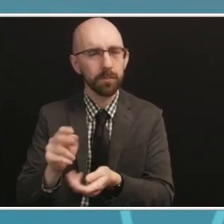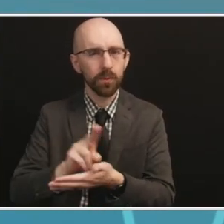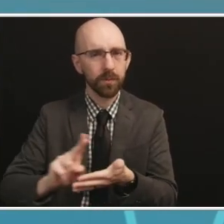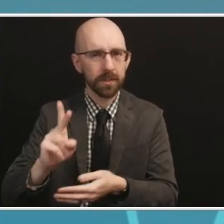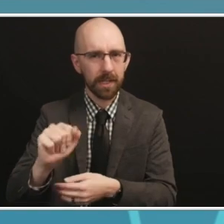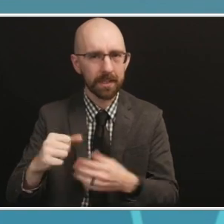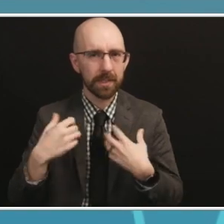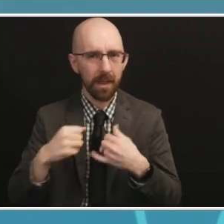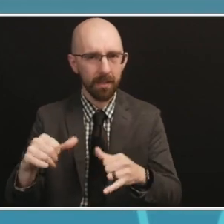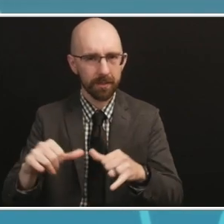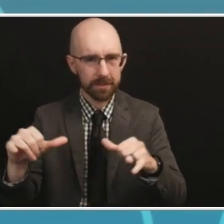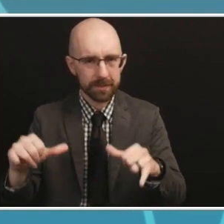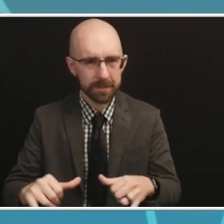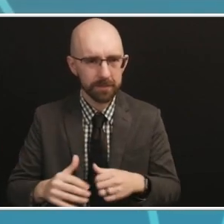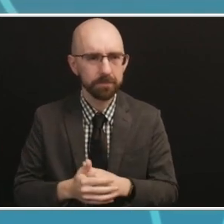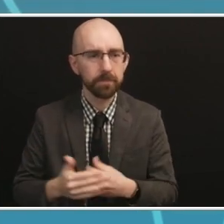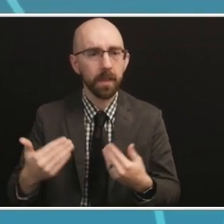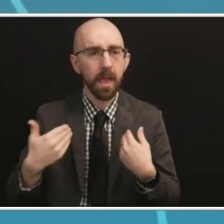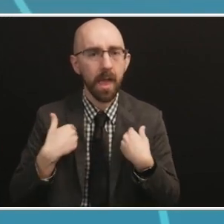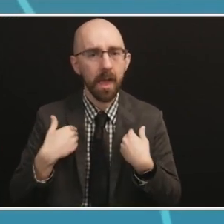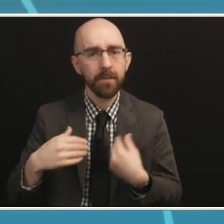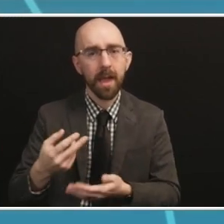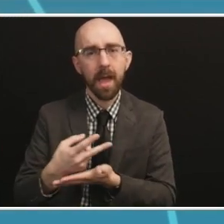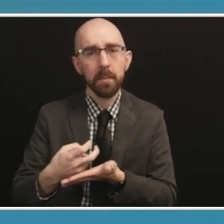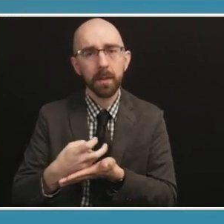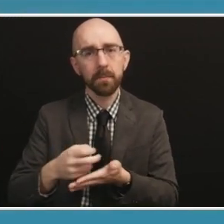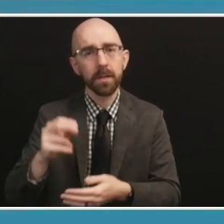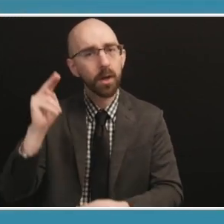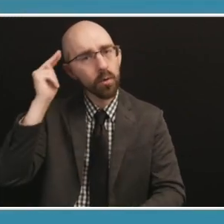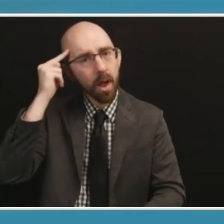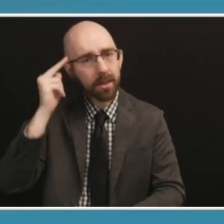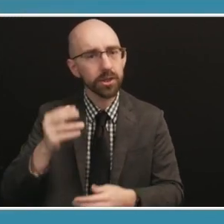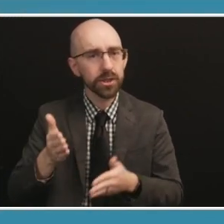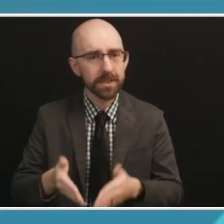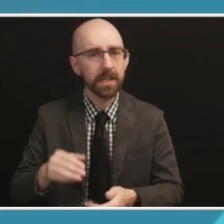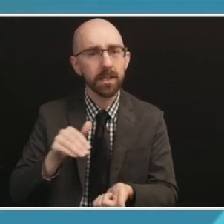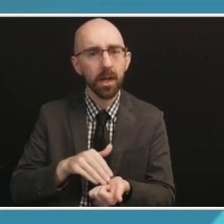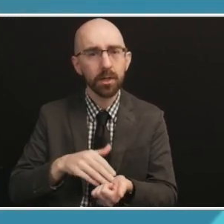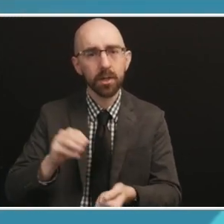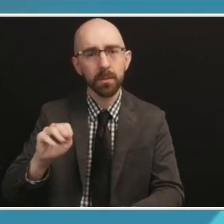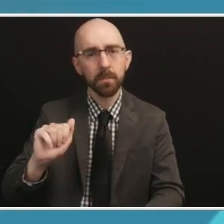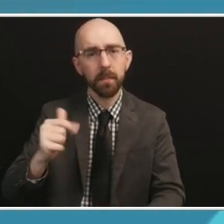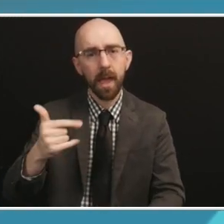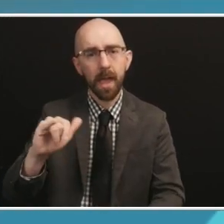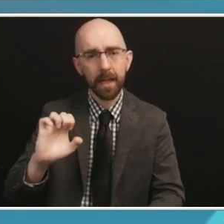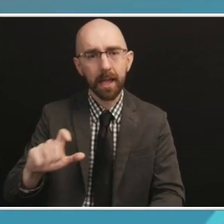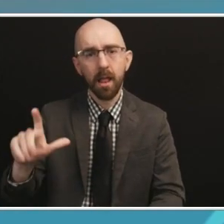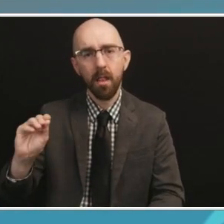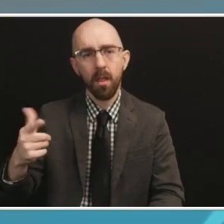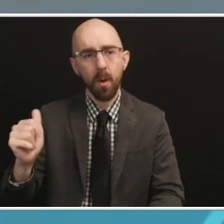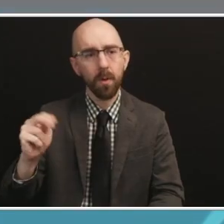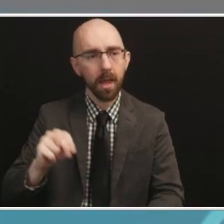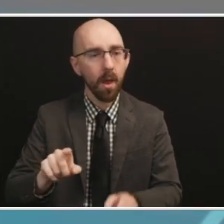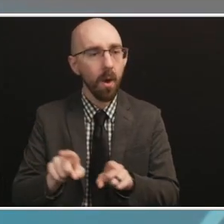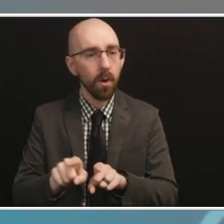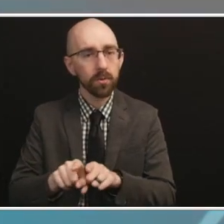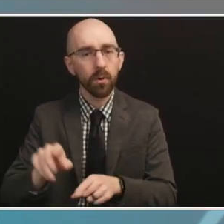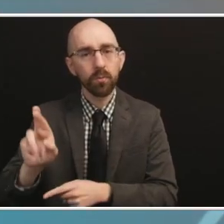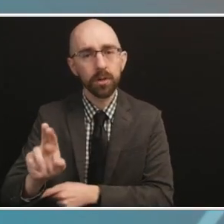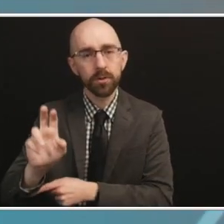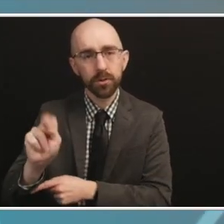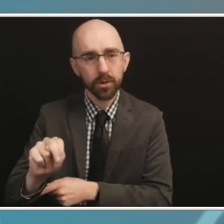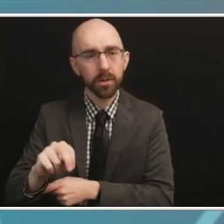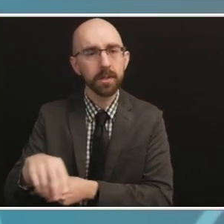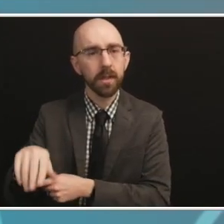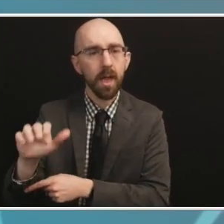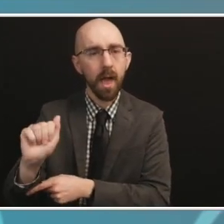System. We have epilepsy neurologist Dr. Maggie Logan, and we're also joined by registered nurse Allie Goff.